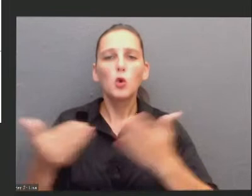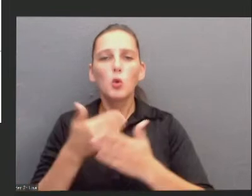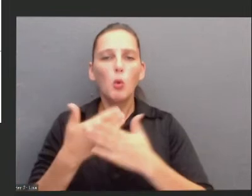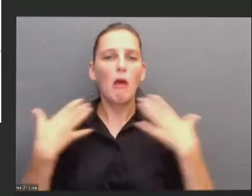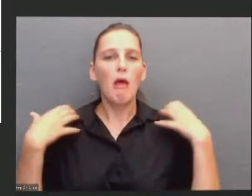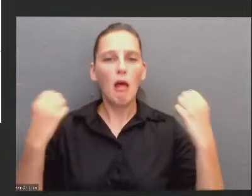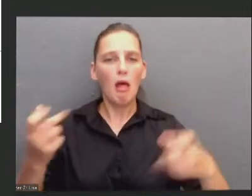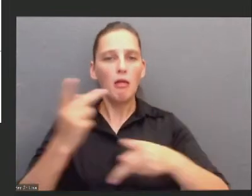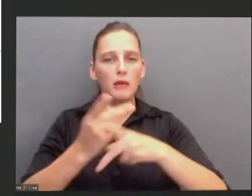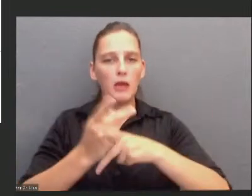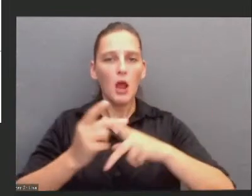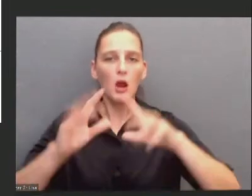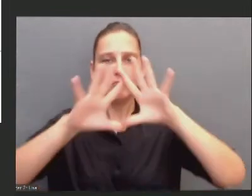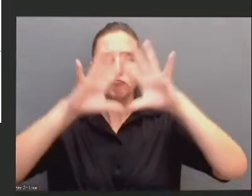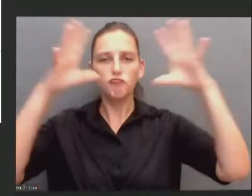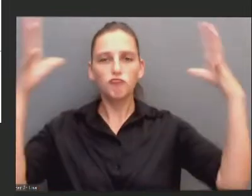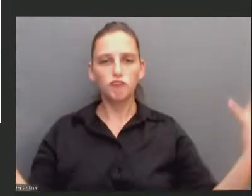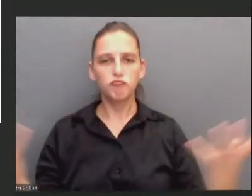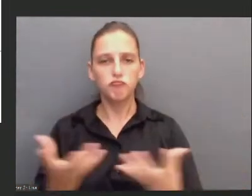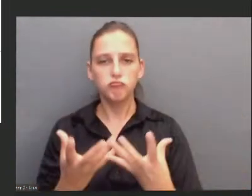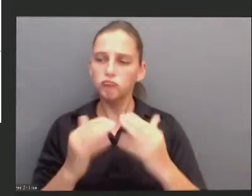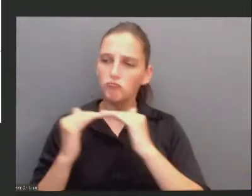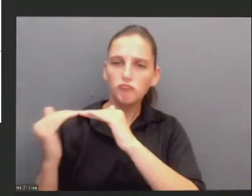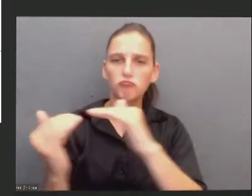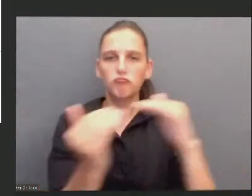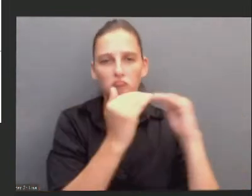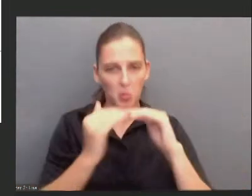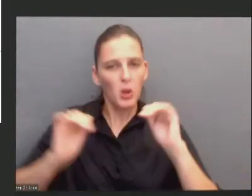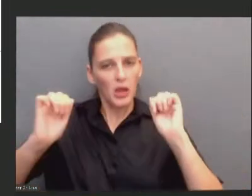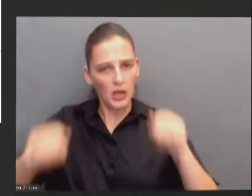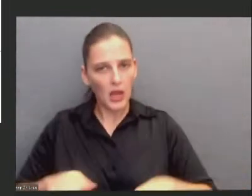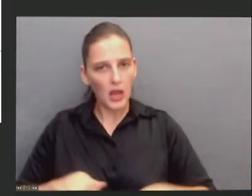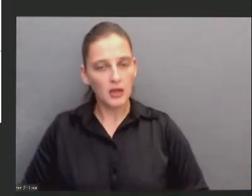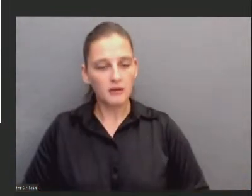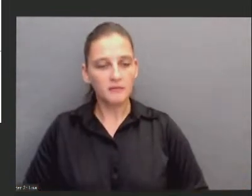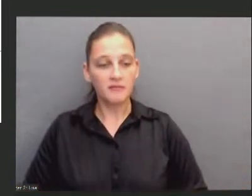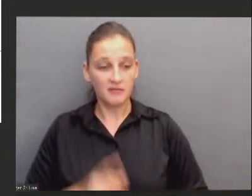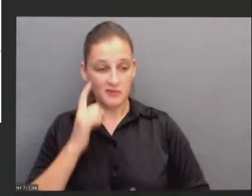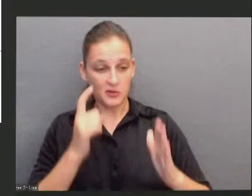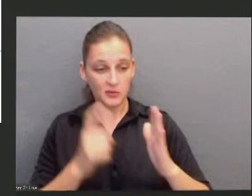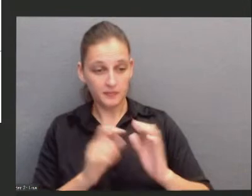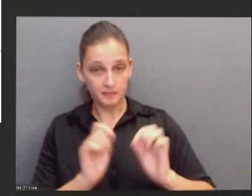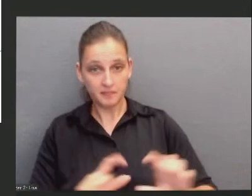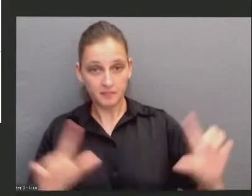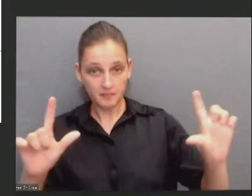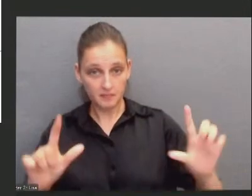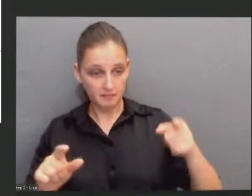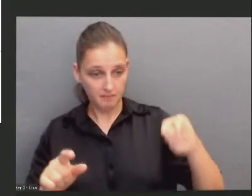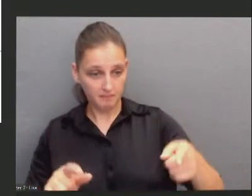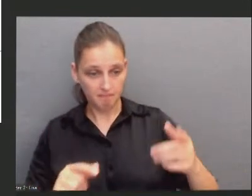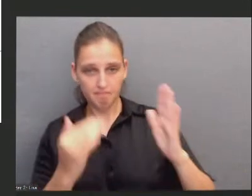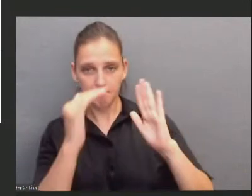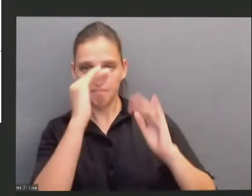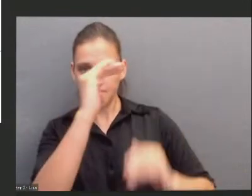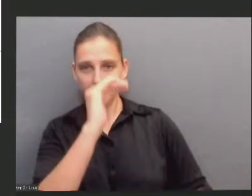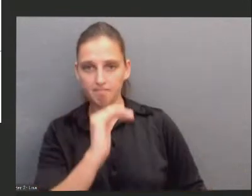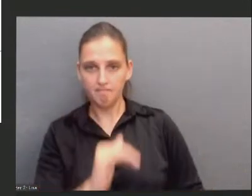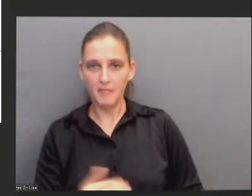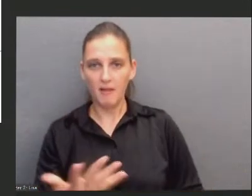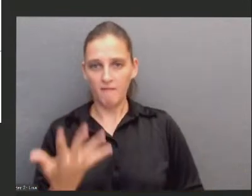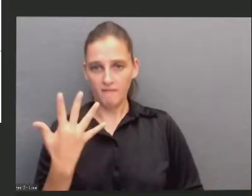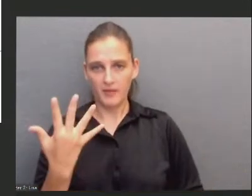equitable. So you can see on the slide, we have we have 5 specific